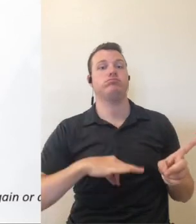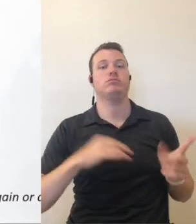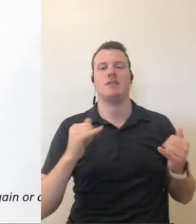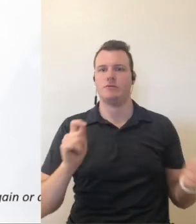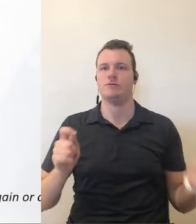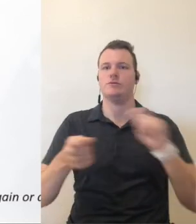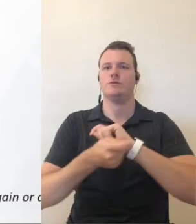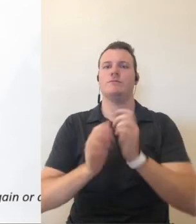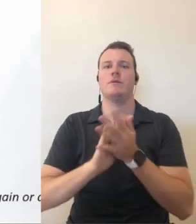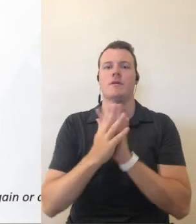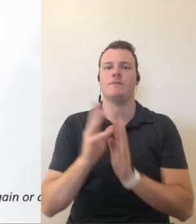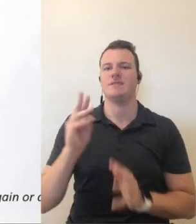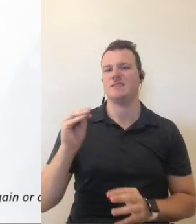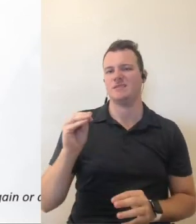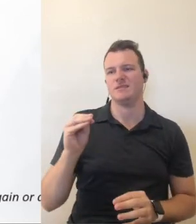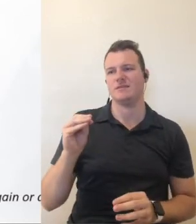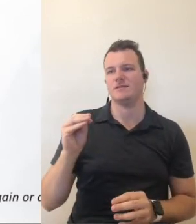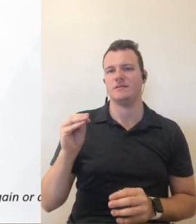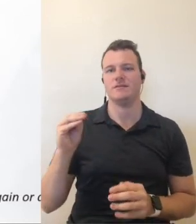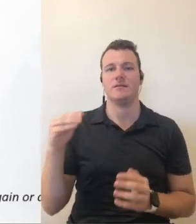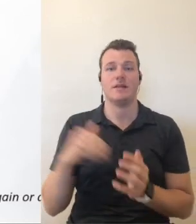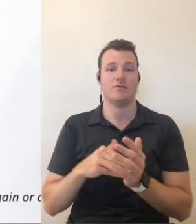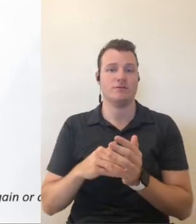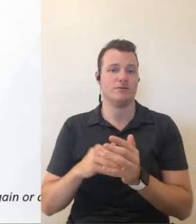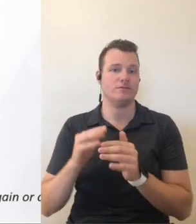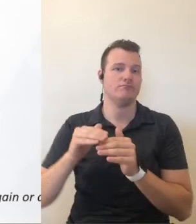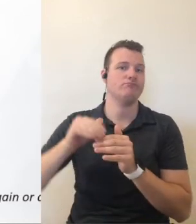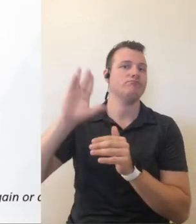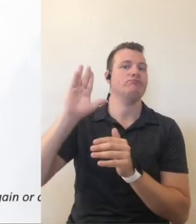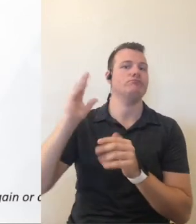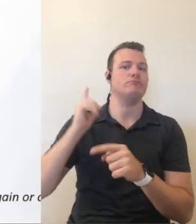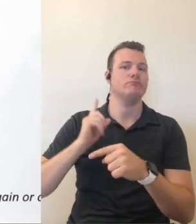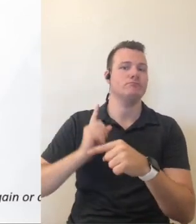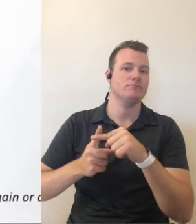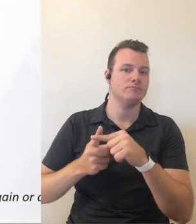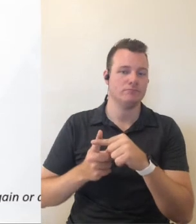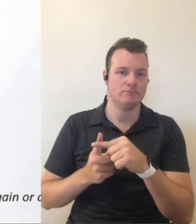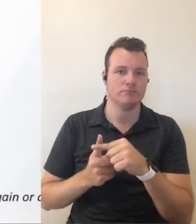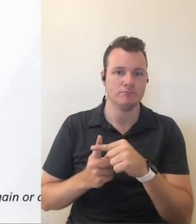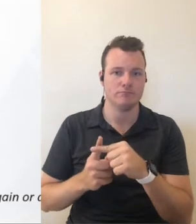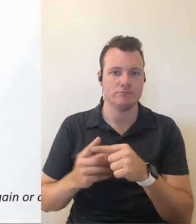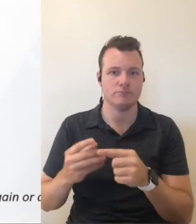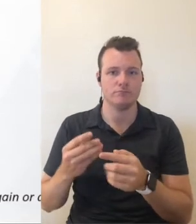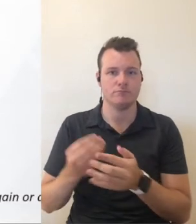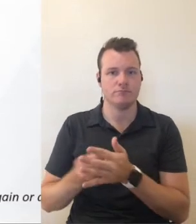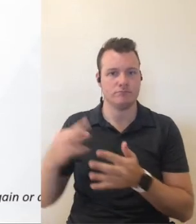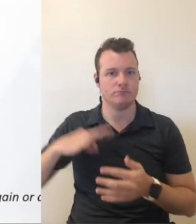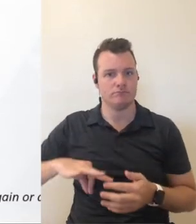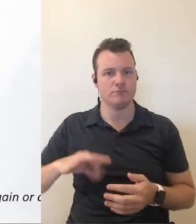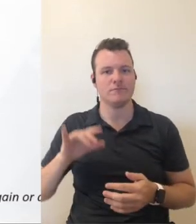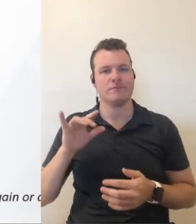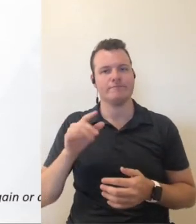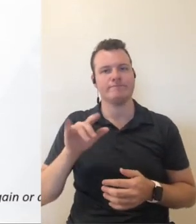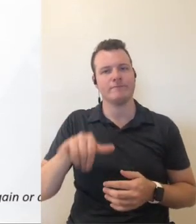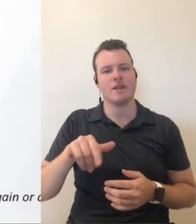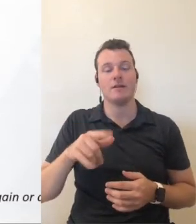stream, I now have a $60,000+ revenue stream. And you see how this is